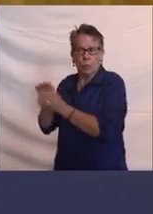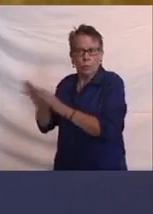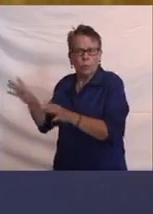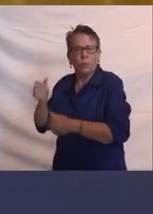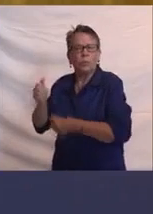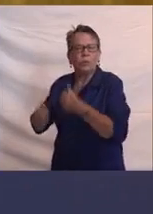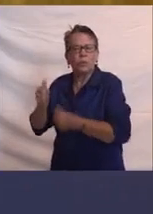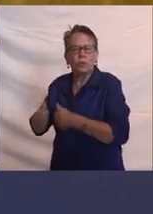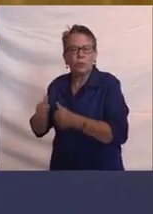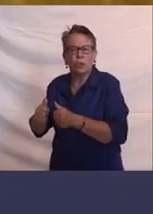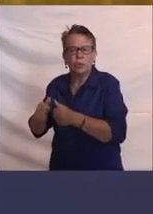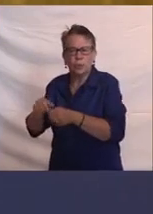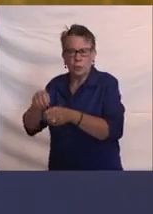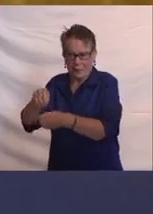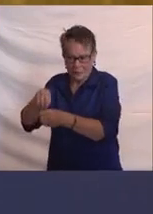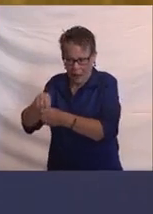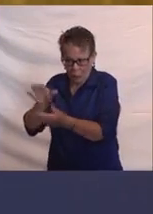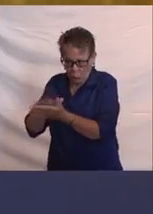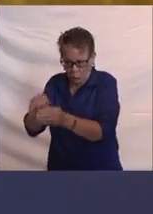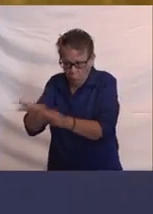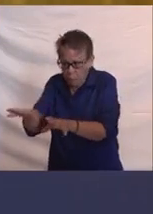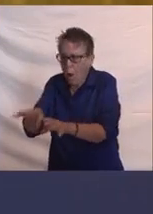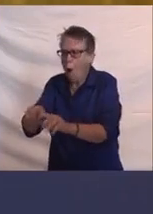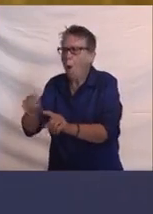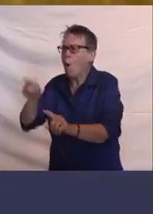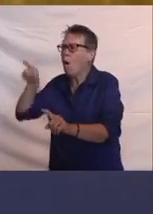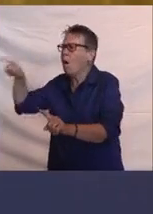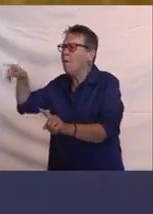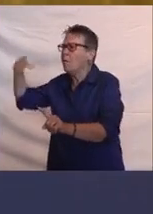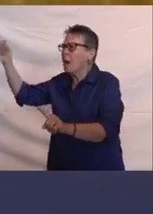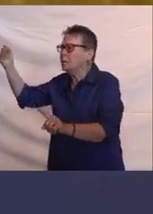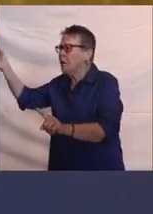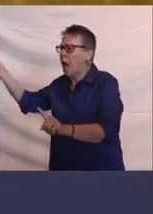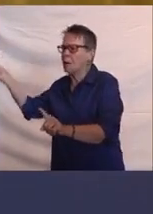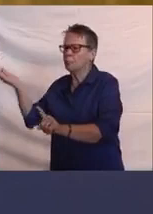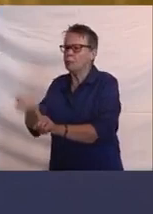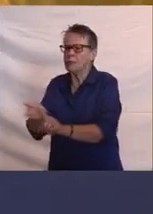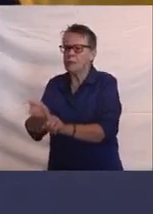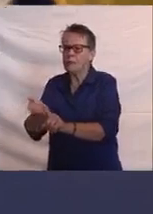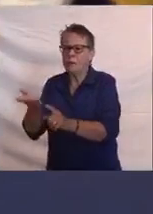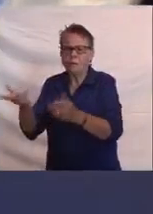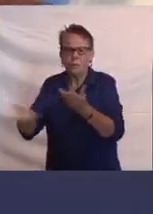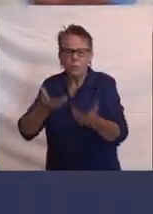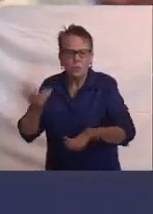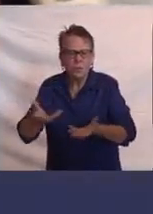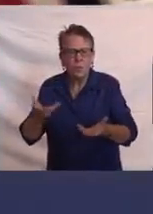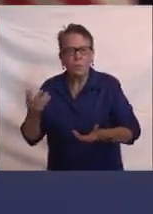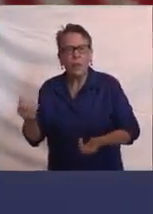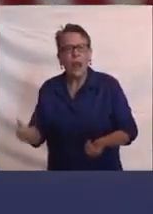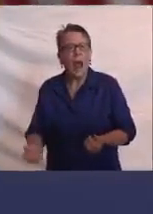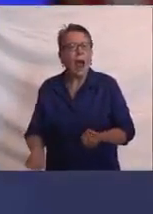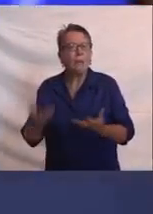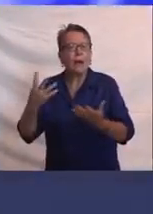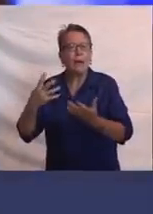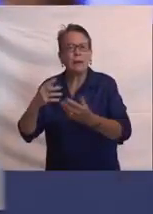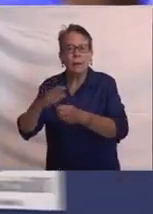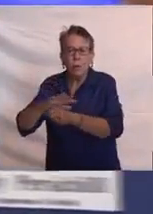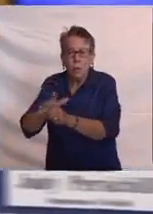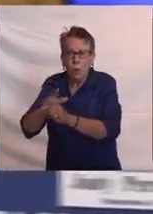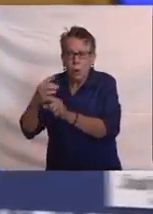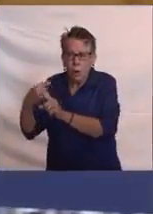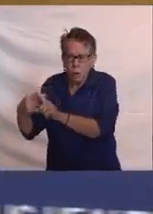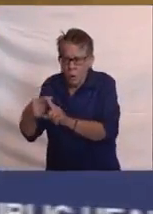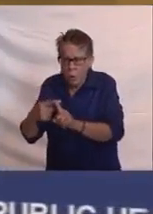therefore that school, that classroom, take the step to close? Tina? So in-school